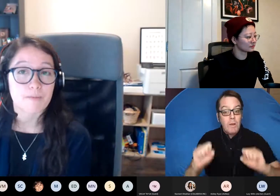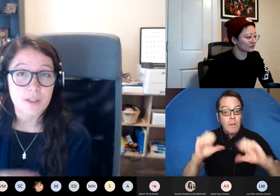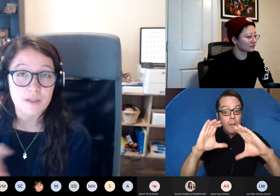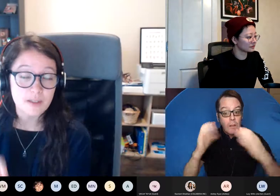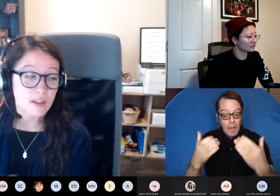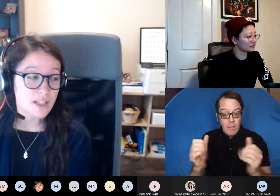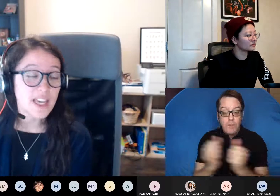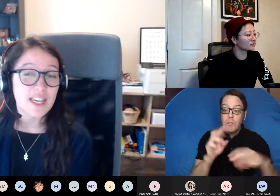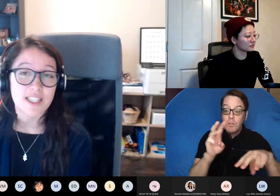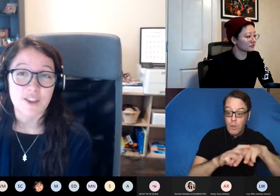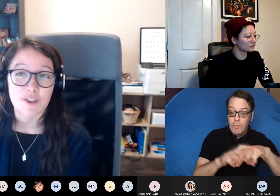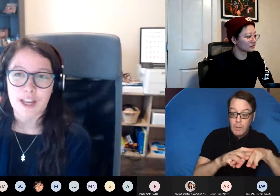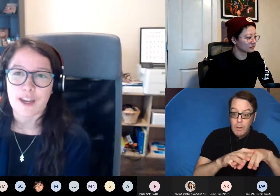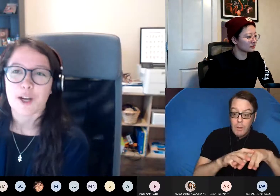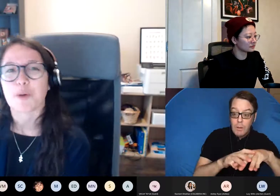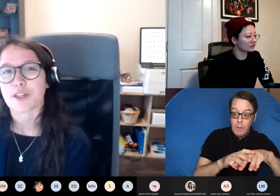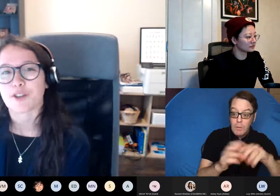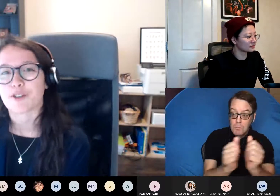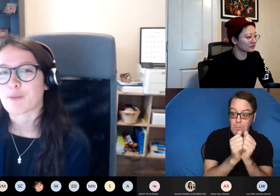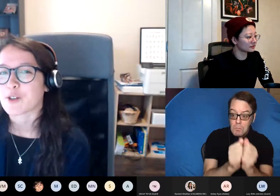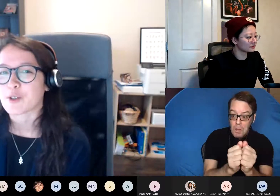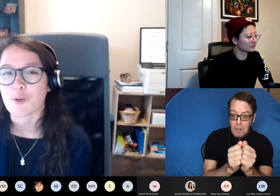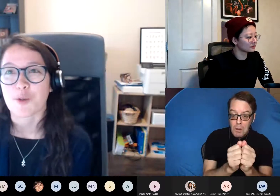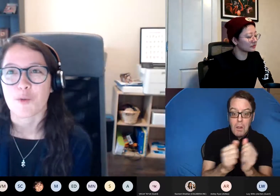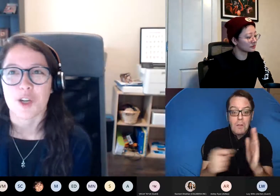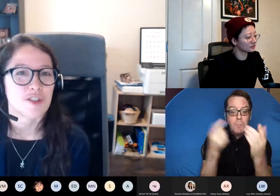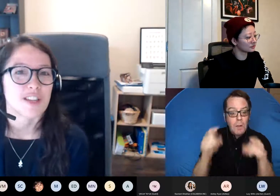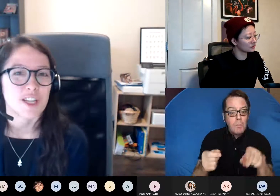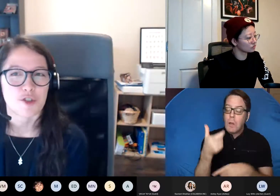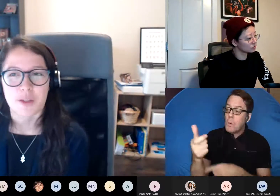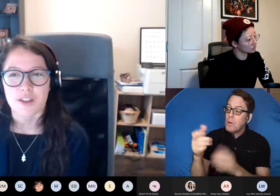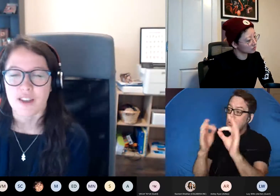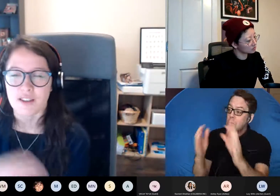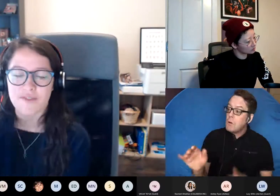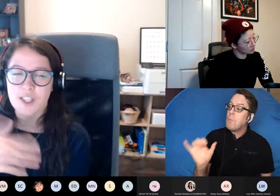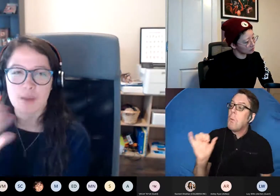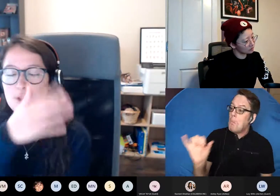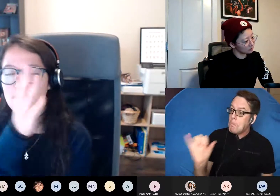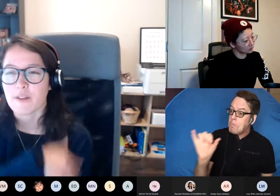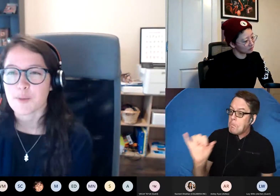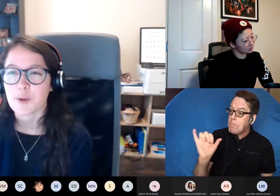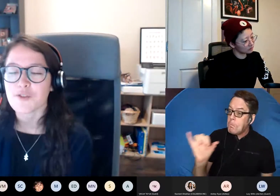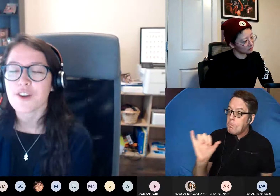were taking it together that I ended up watching our interpreters more than watching the lecturer because